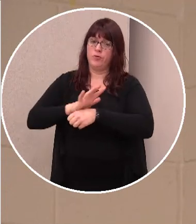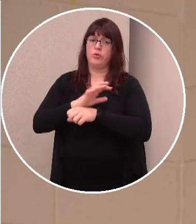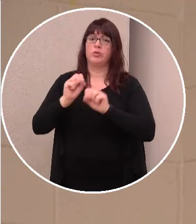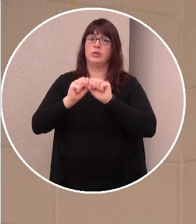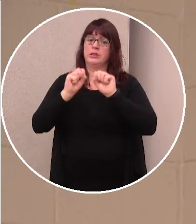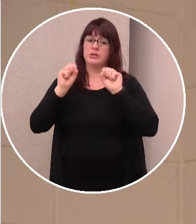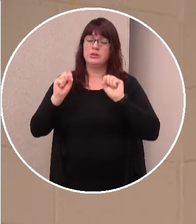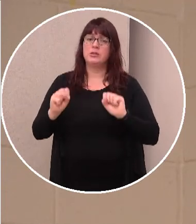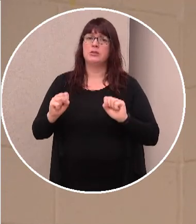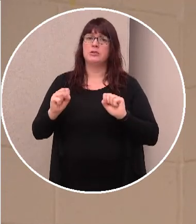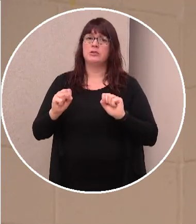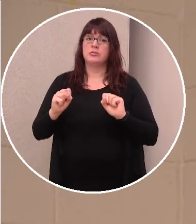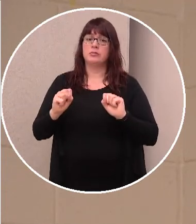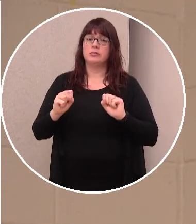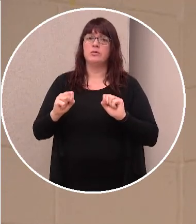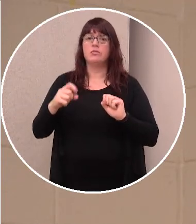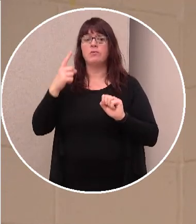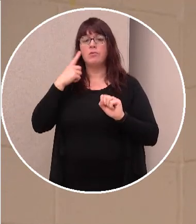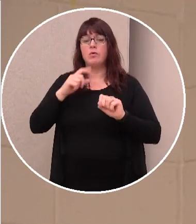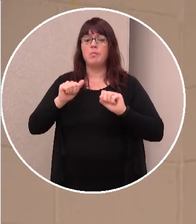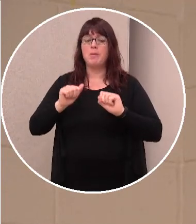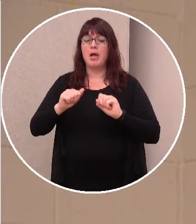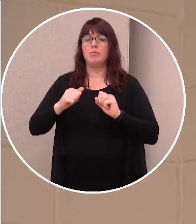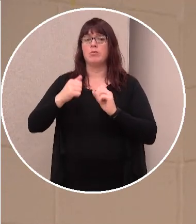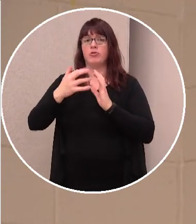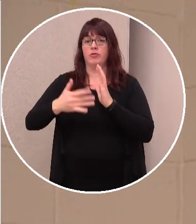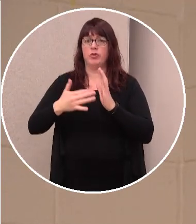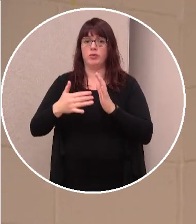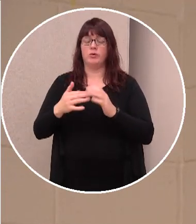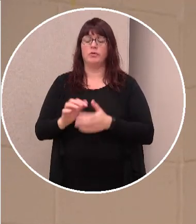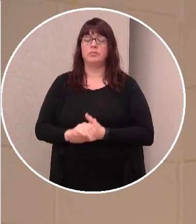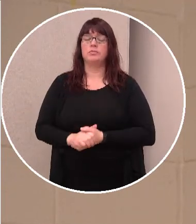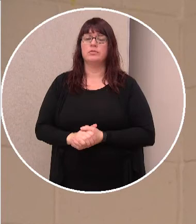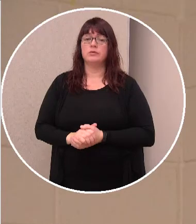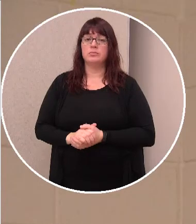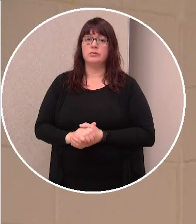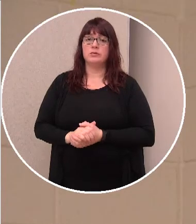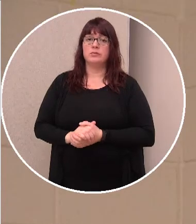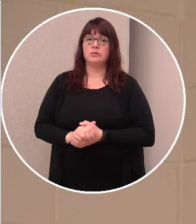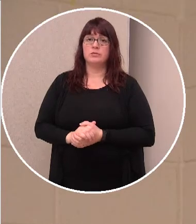the potential reviews that take place.